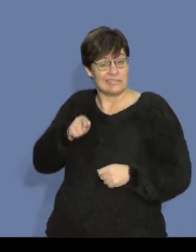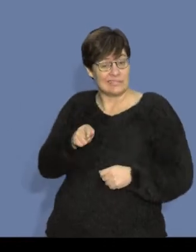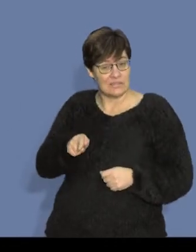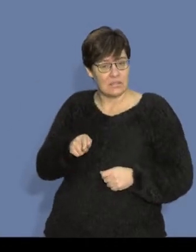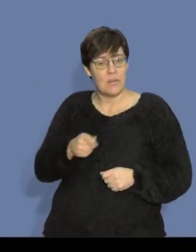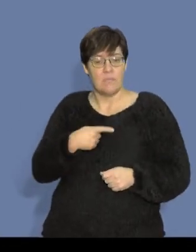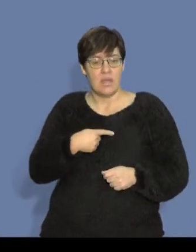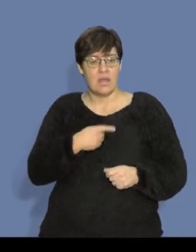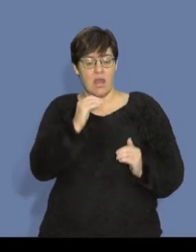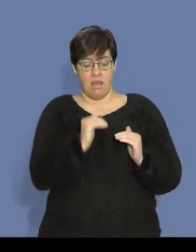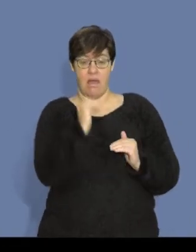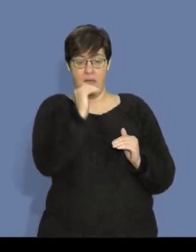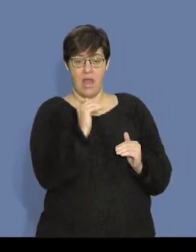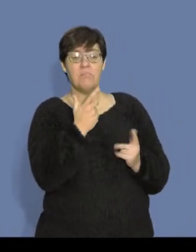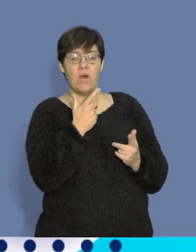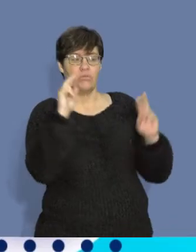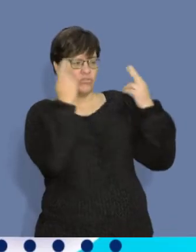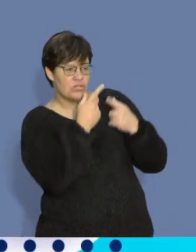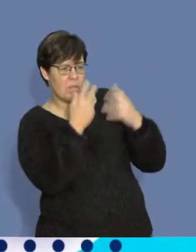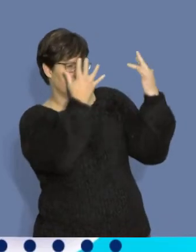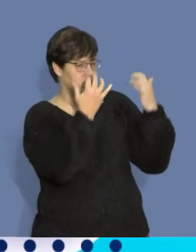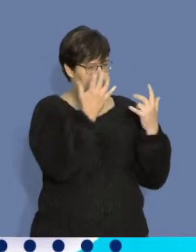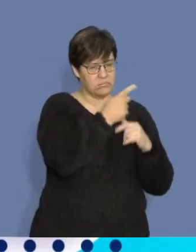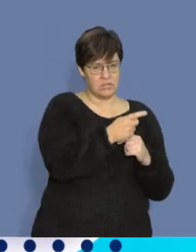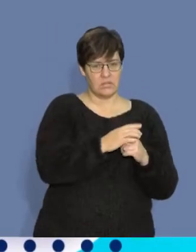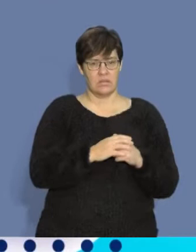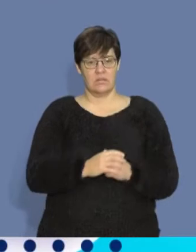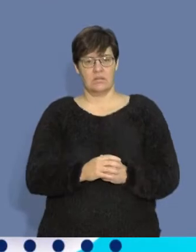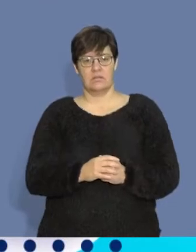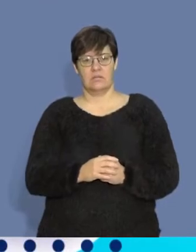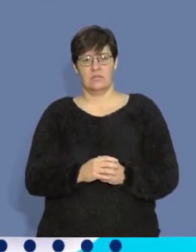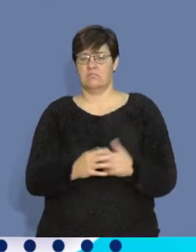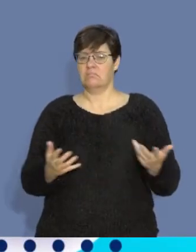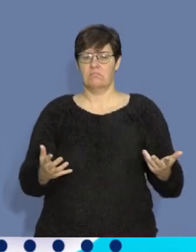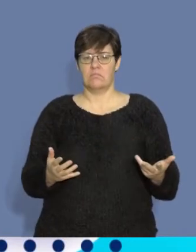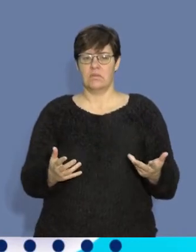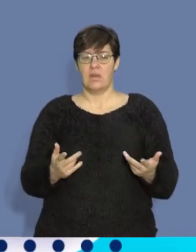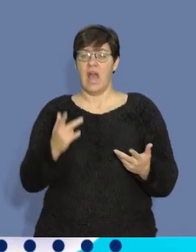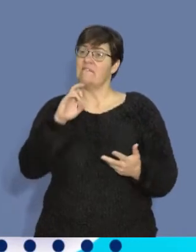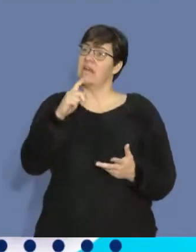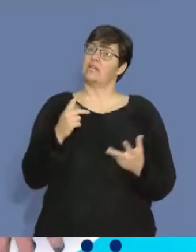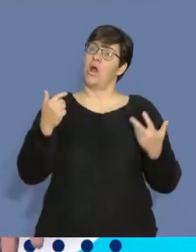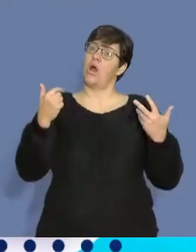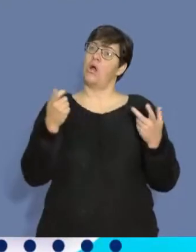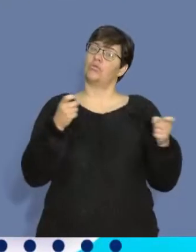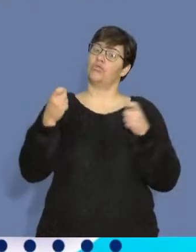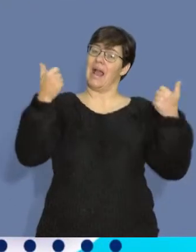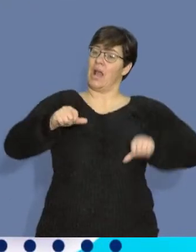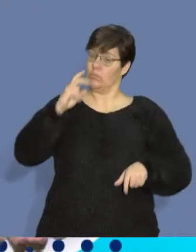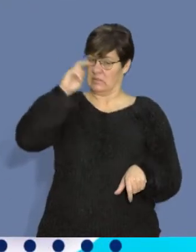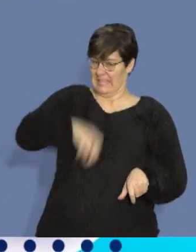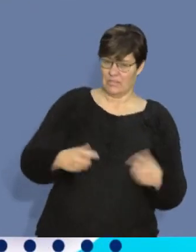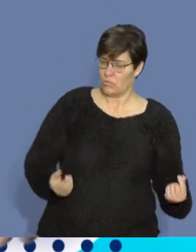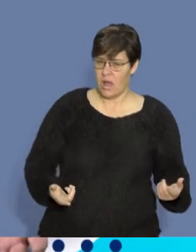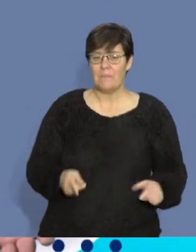you study accounting at a higher level, and where you'll be actually, it is not necessary to do the VAT control account, but what the VAT